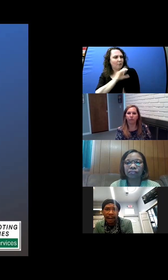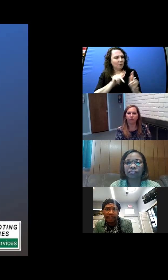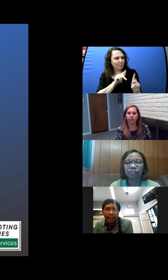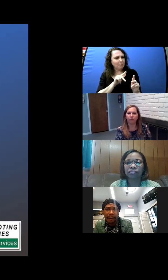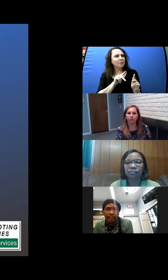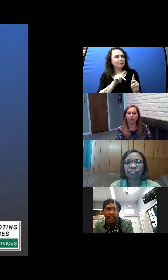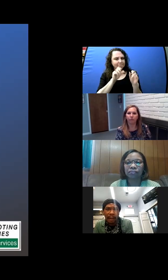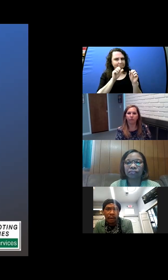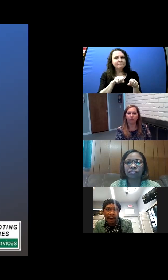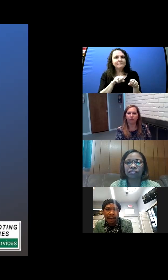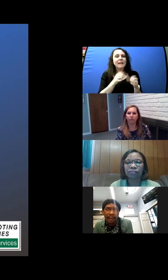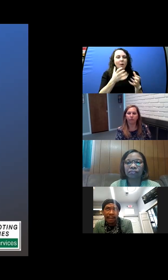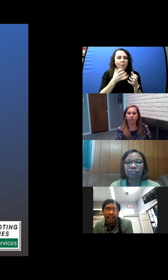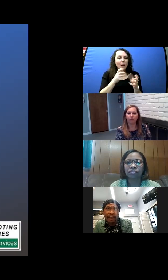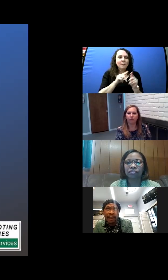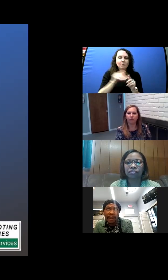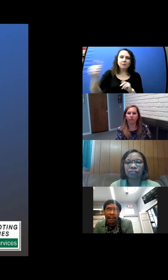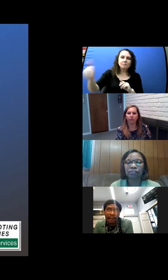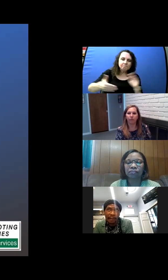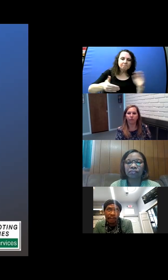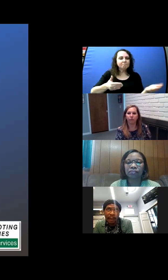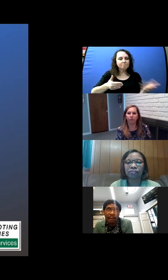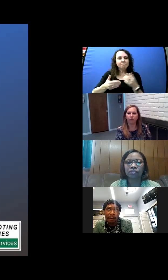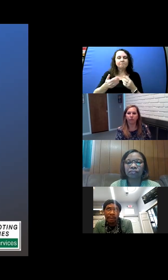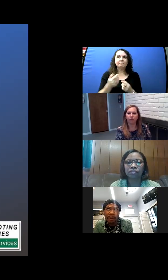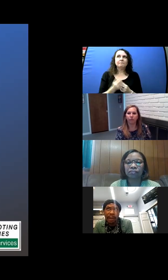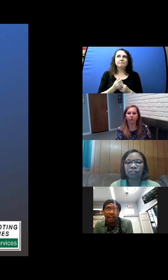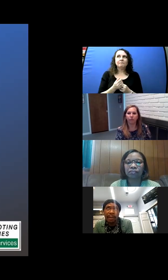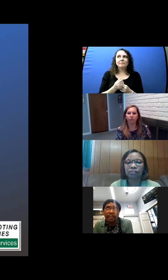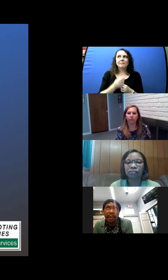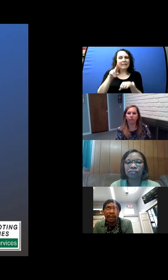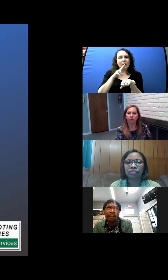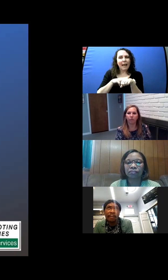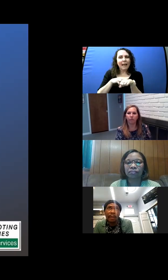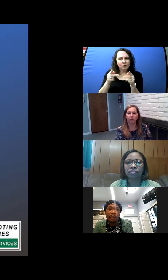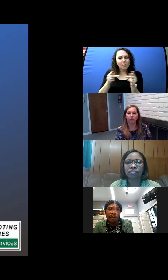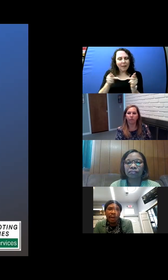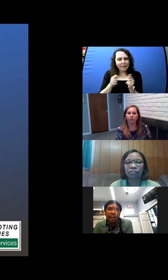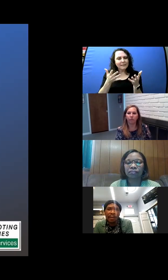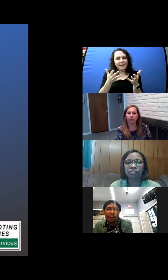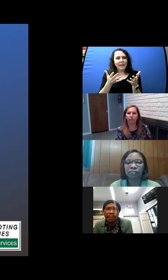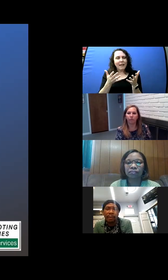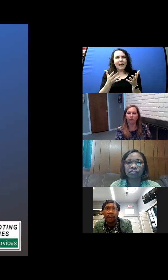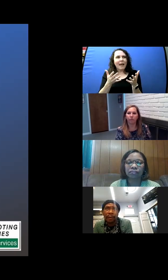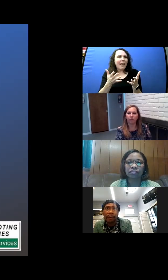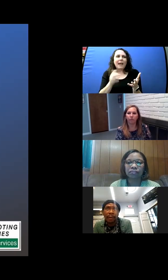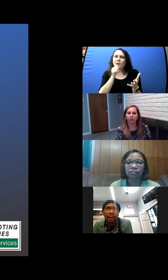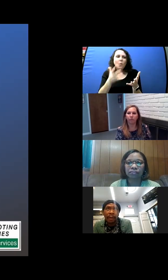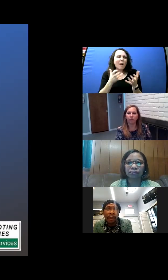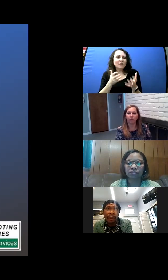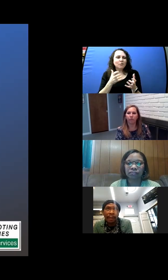I have organically, and to prejudge them for drug use, or